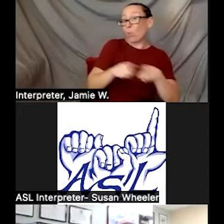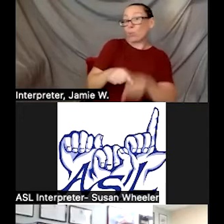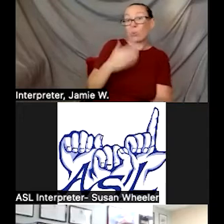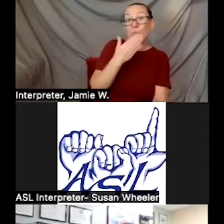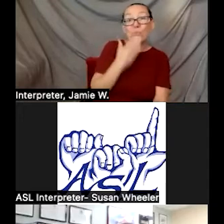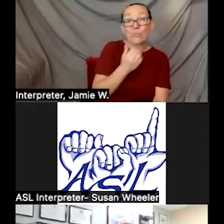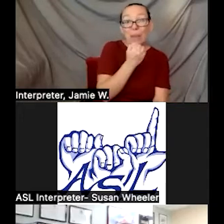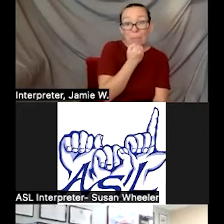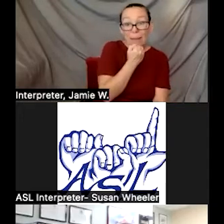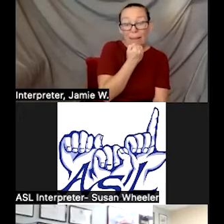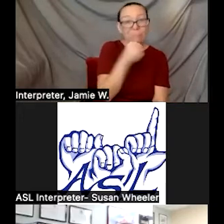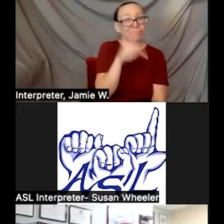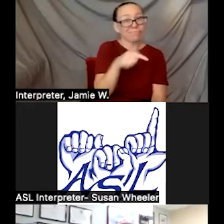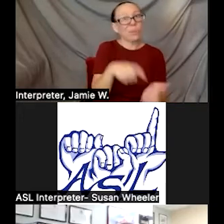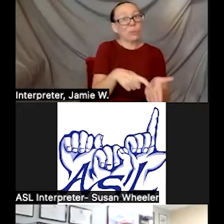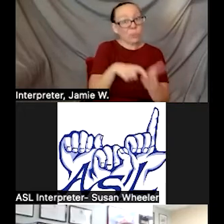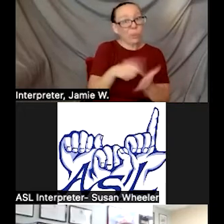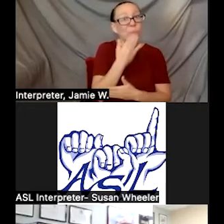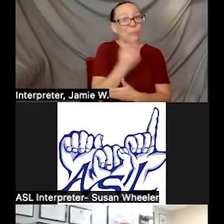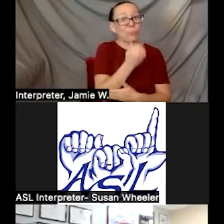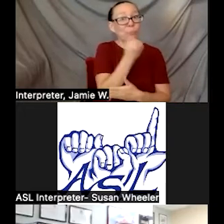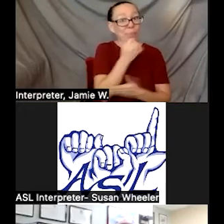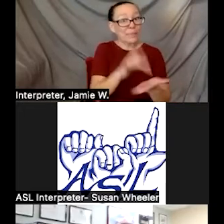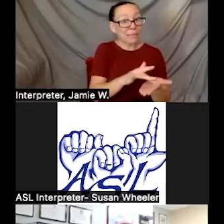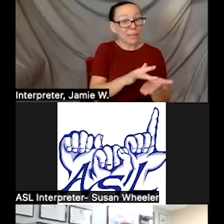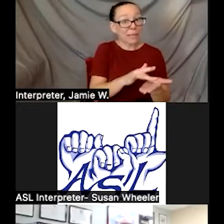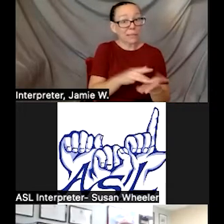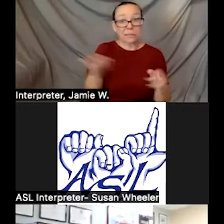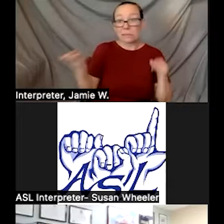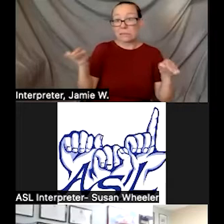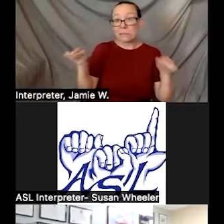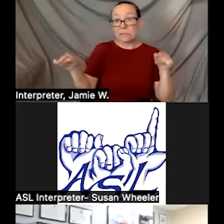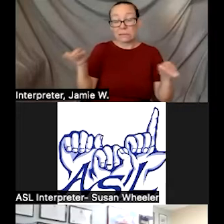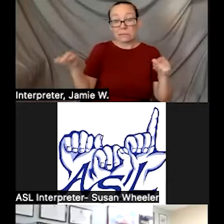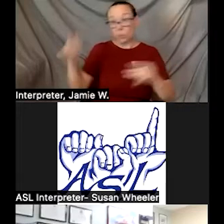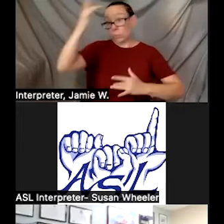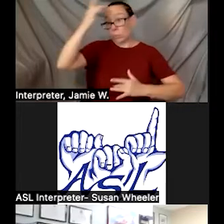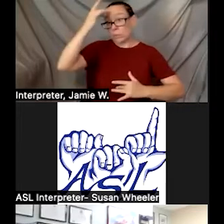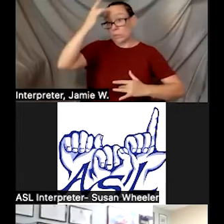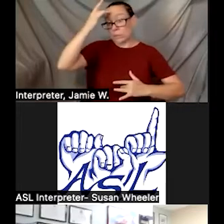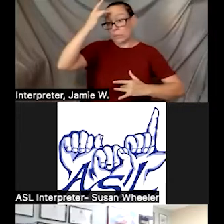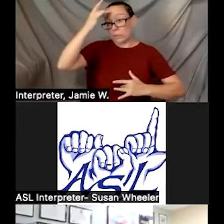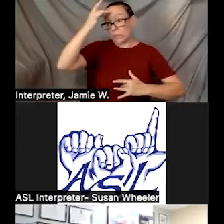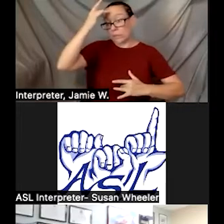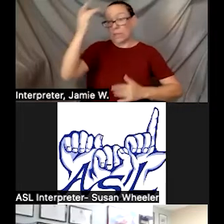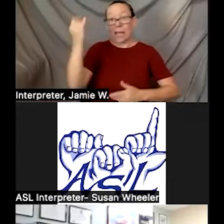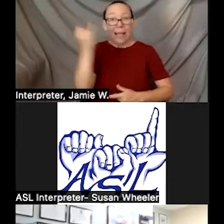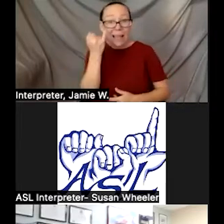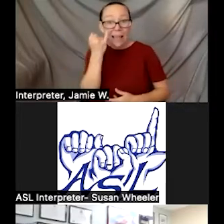dependent on diabetes medication, that these are conditions that if there isn't good